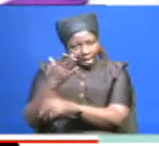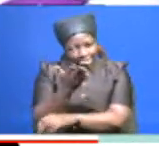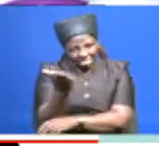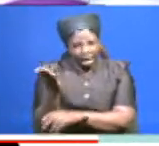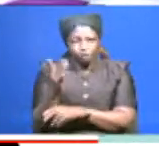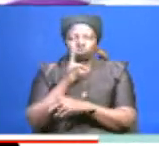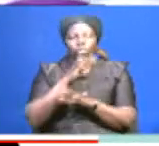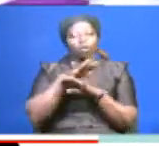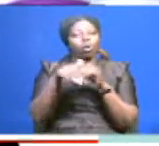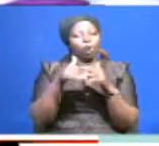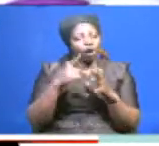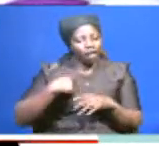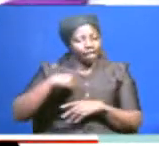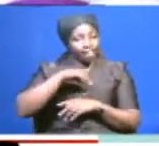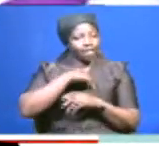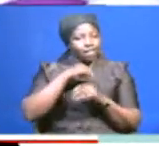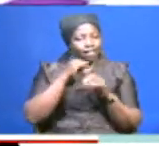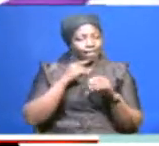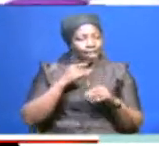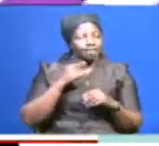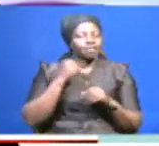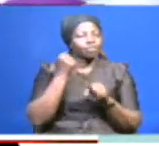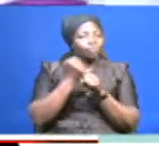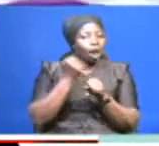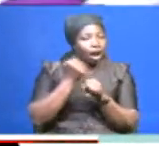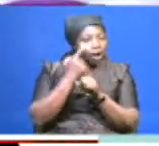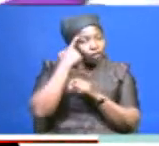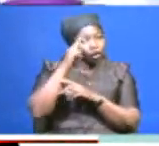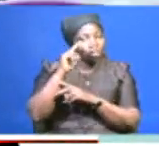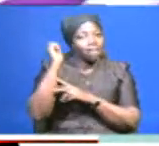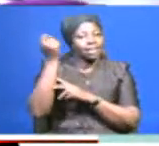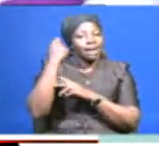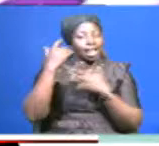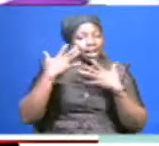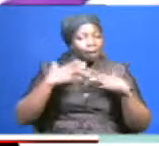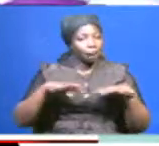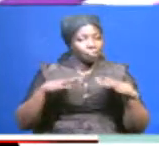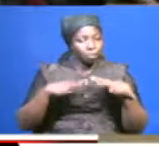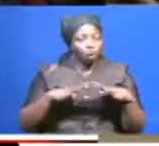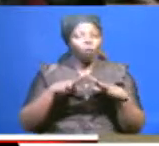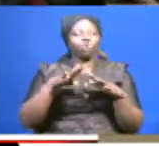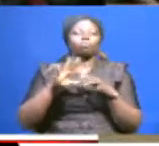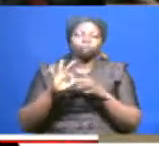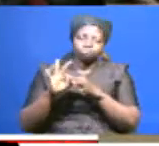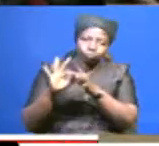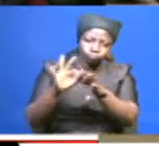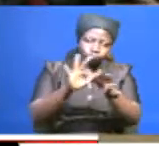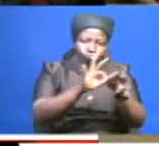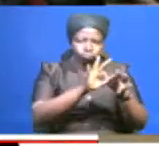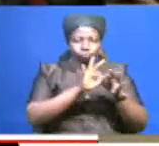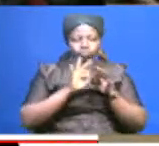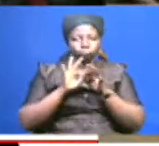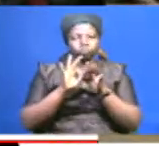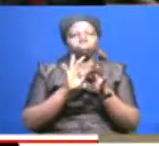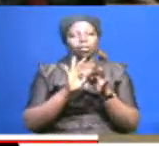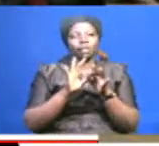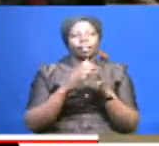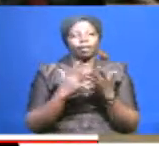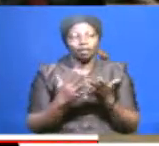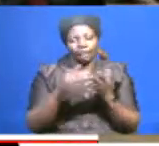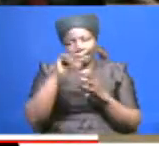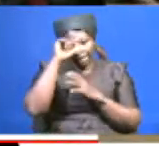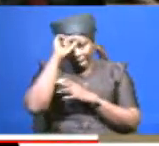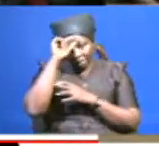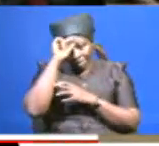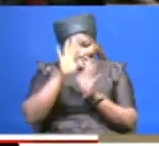ni wafanyikazi ya wananchi wa taifa la Kenya. Tushirikiane. The president said the government was developing